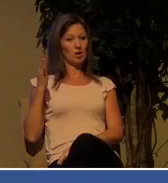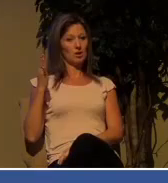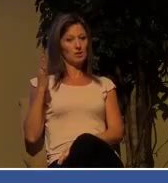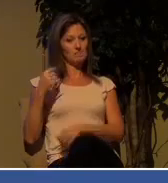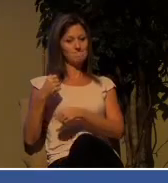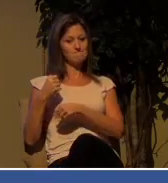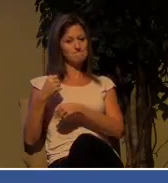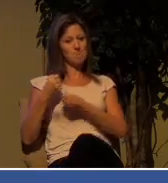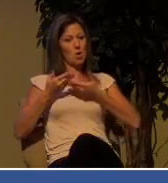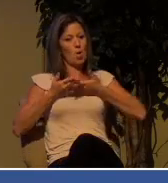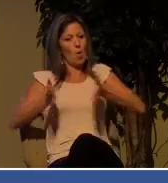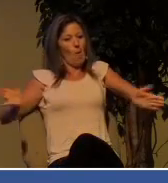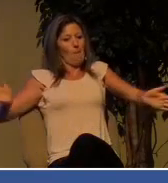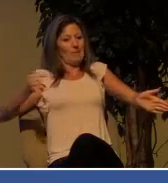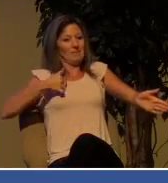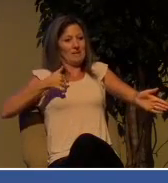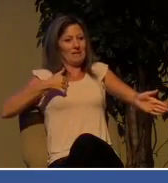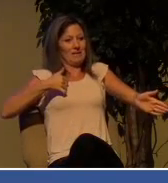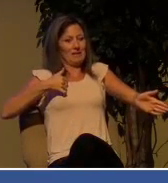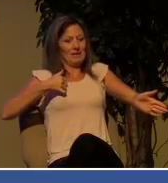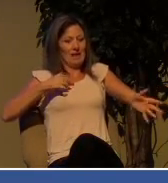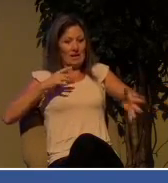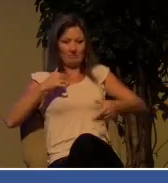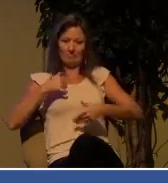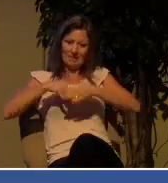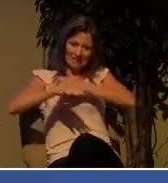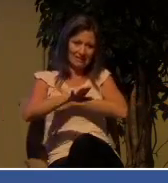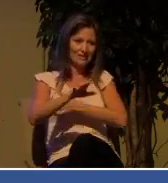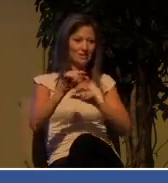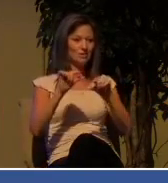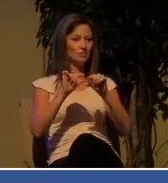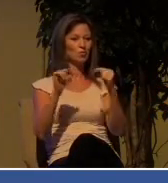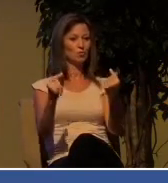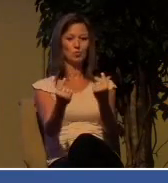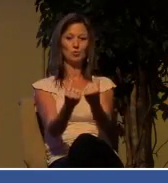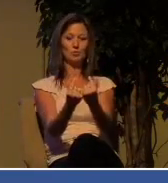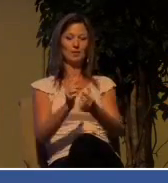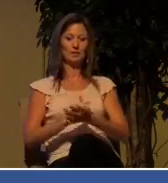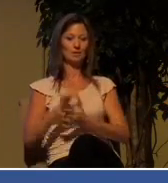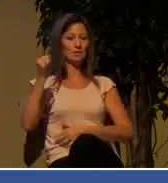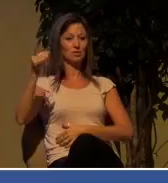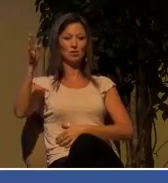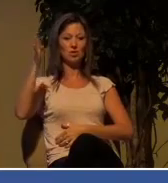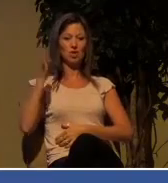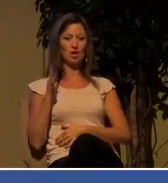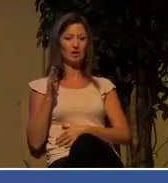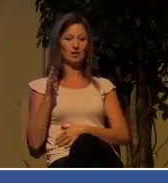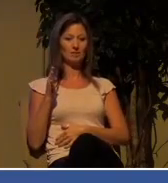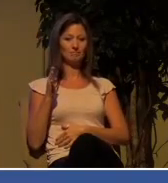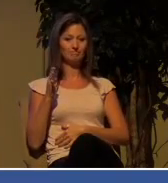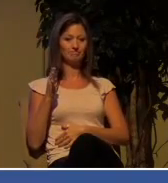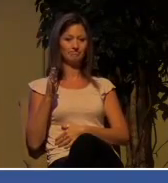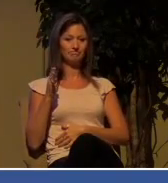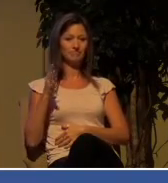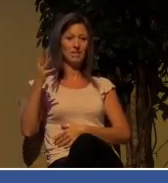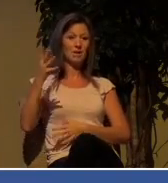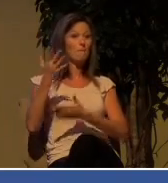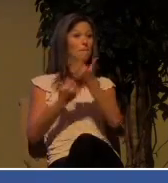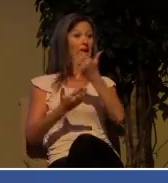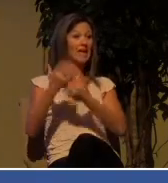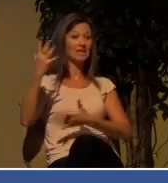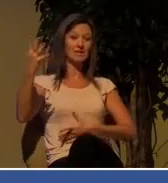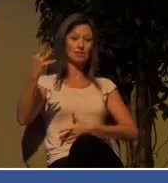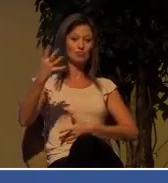vulnerable, and I grabbed on with both hands, and God never let go.